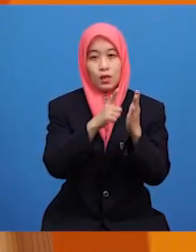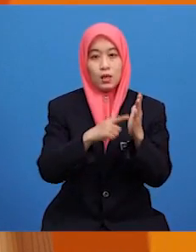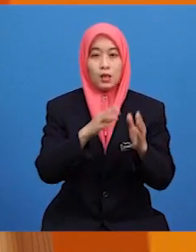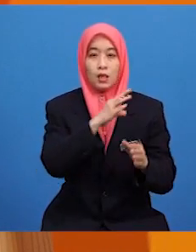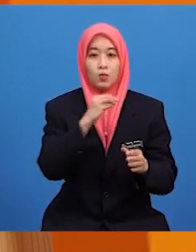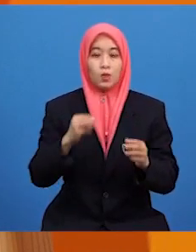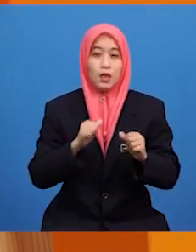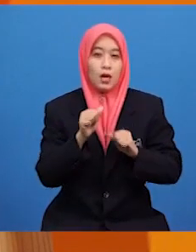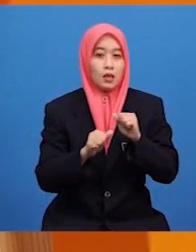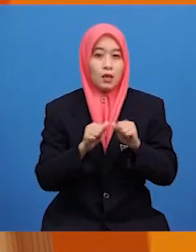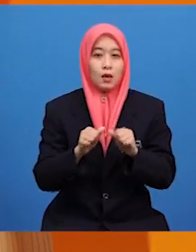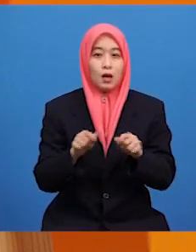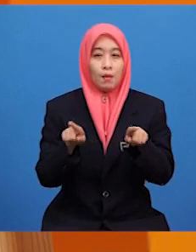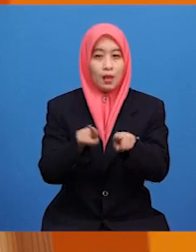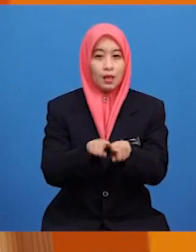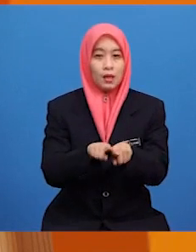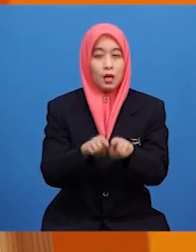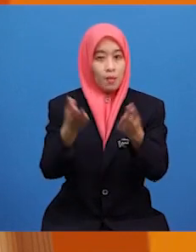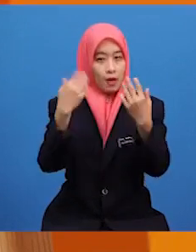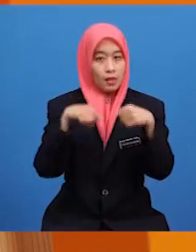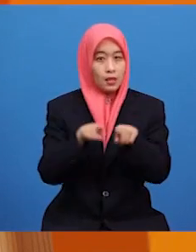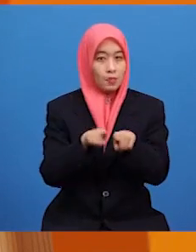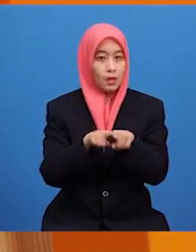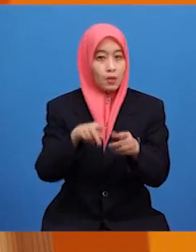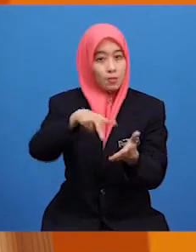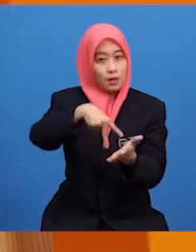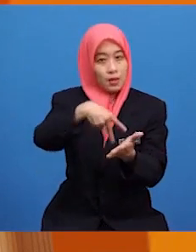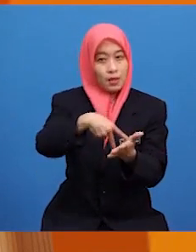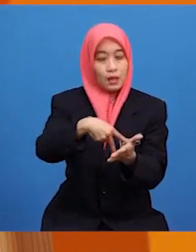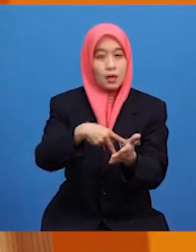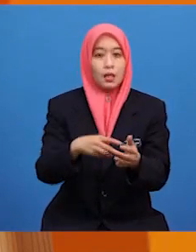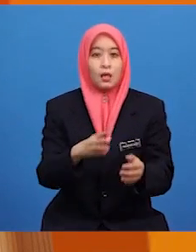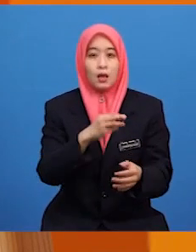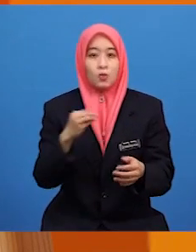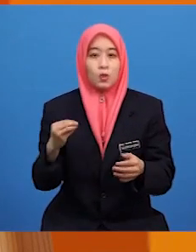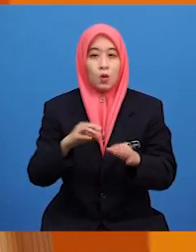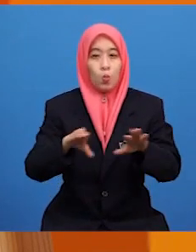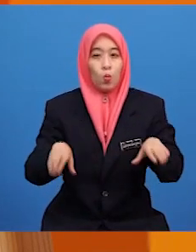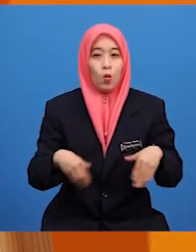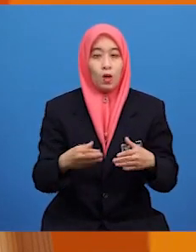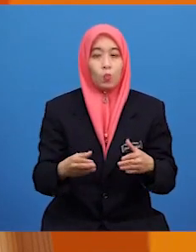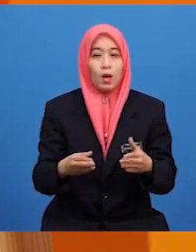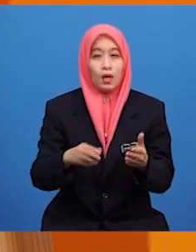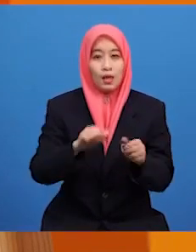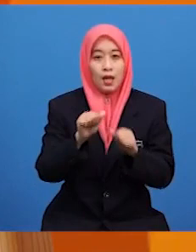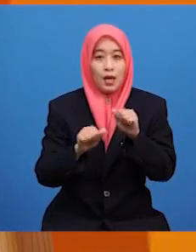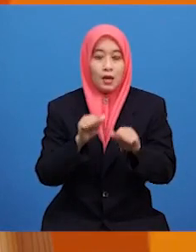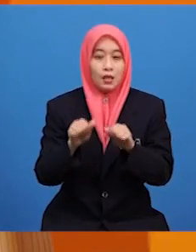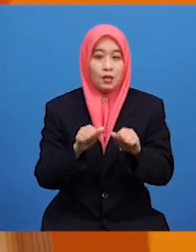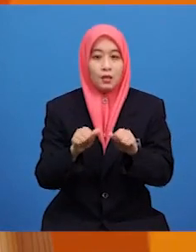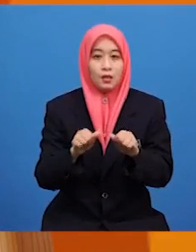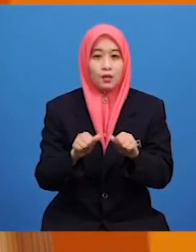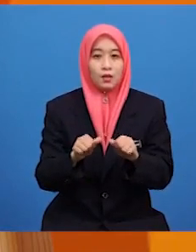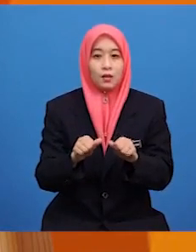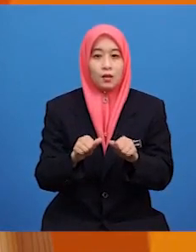can stand up together with me and start doing the actions while learning the lyrics. Alright? So, are